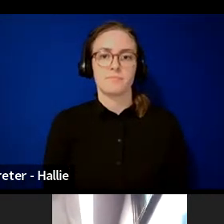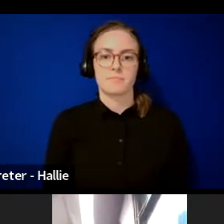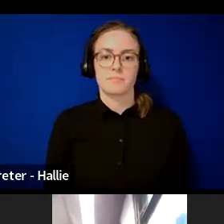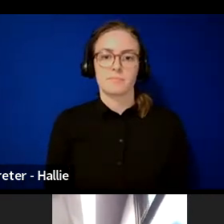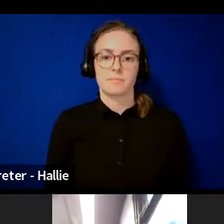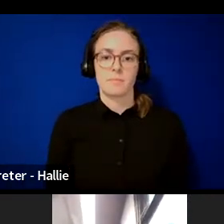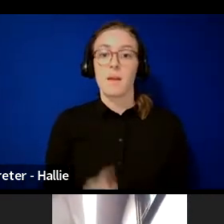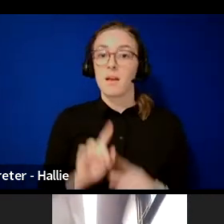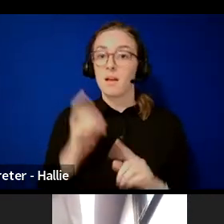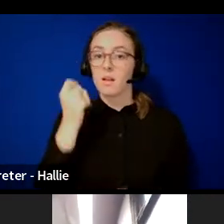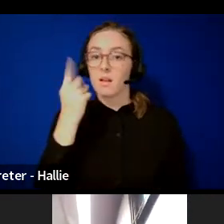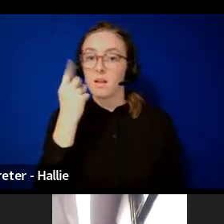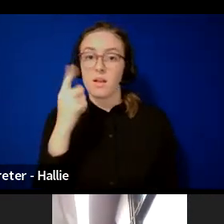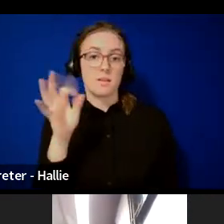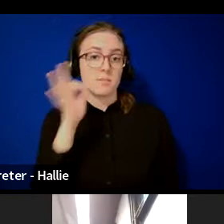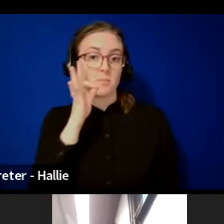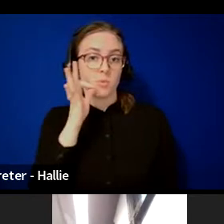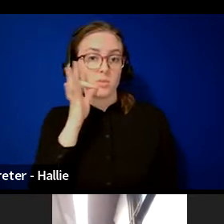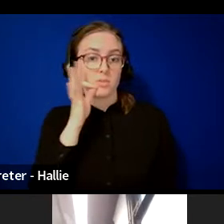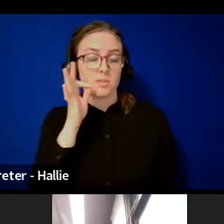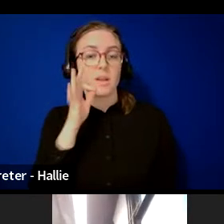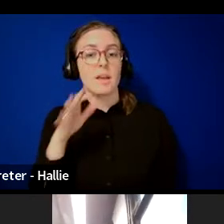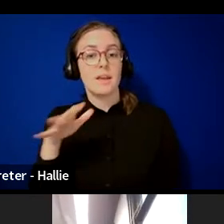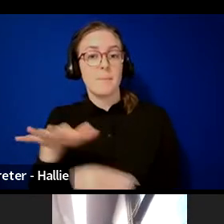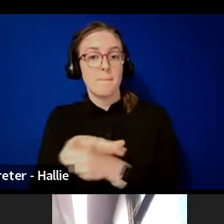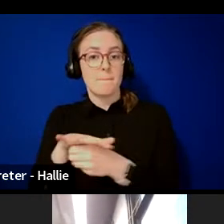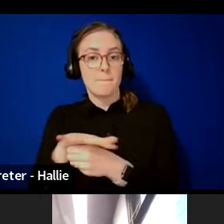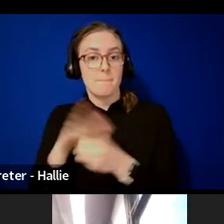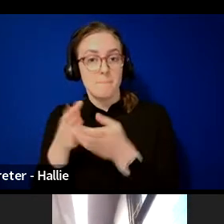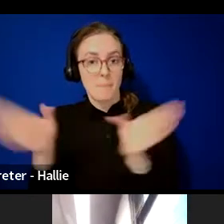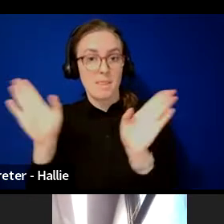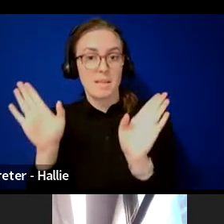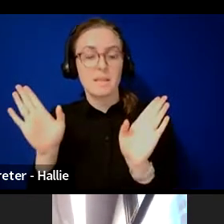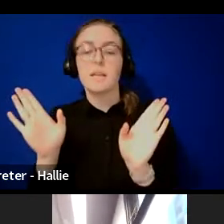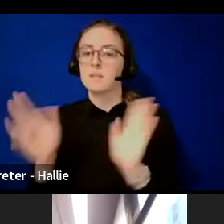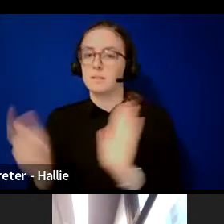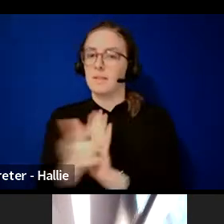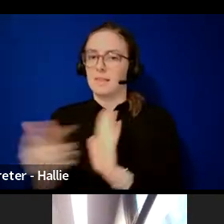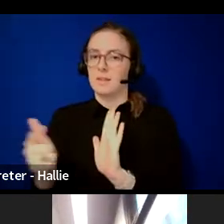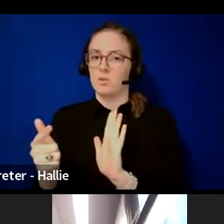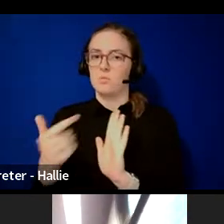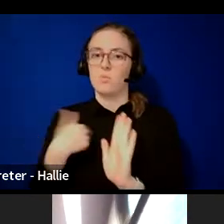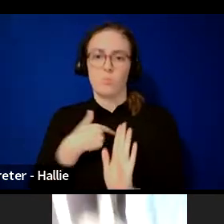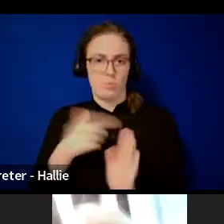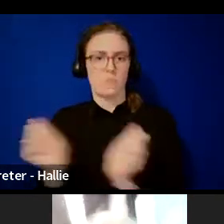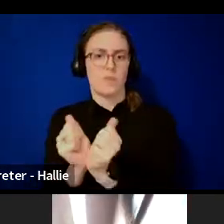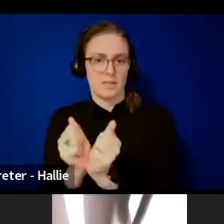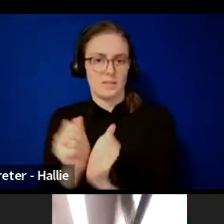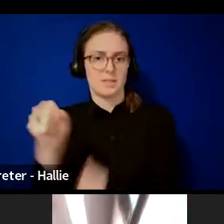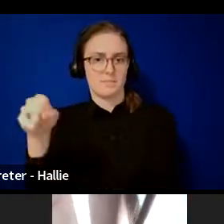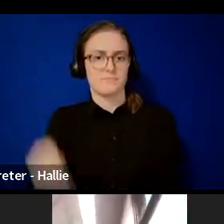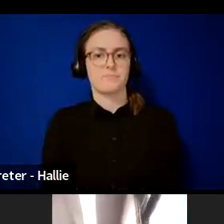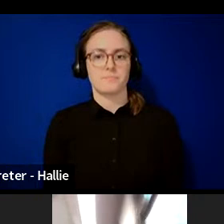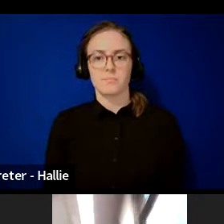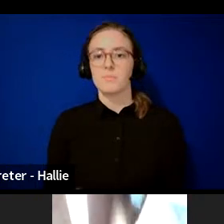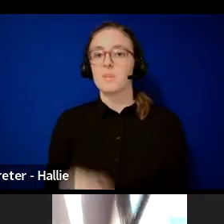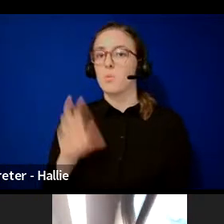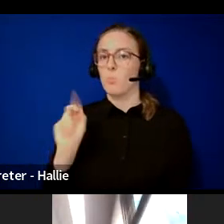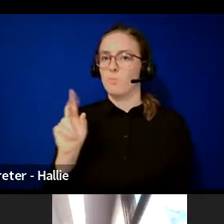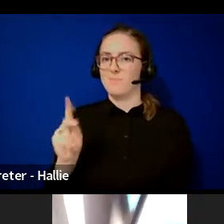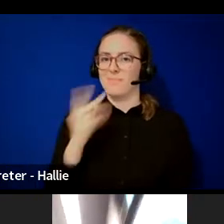But smoking marijuana on public space is illegal. So yes, and we do make arrests for those still. Thank you for clarifying. Yeah.